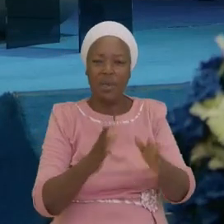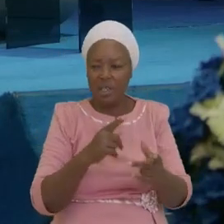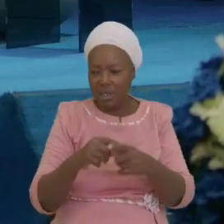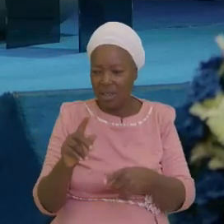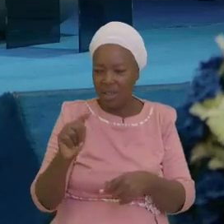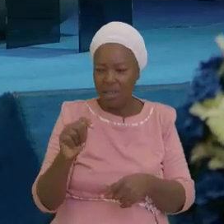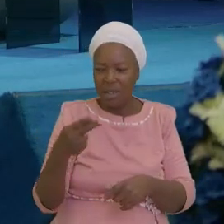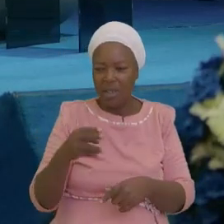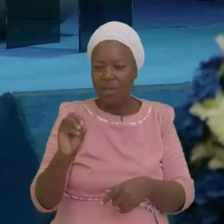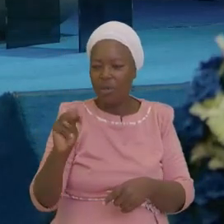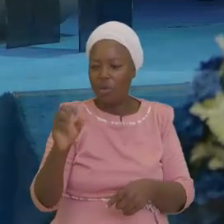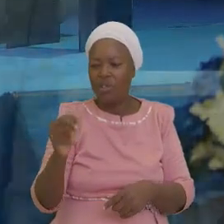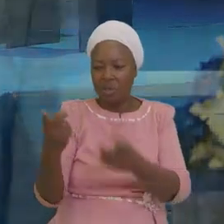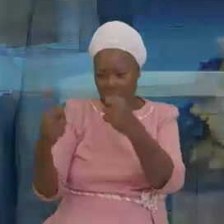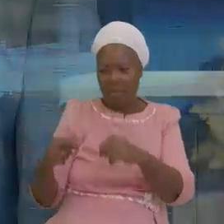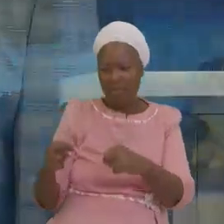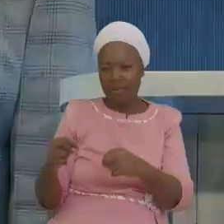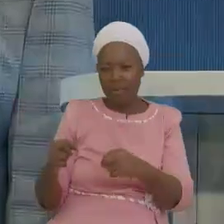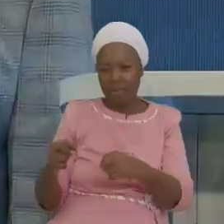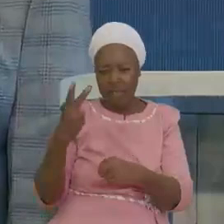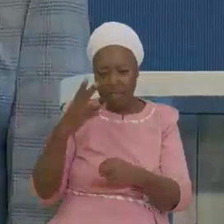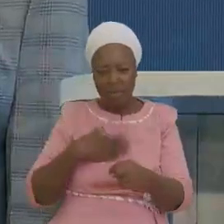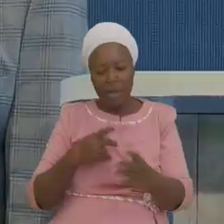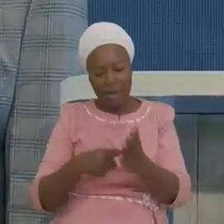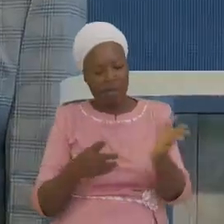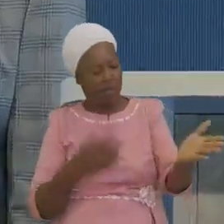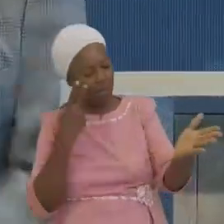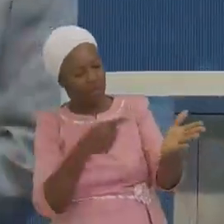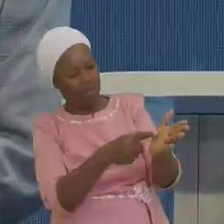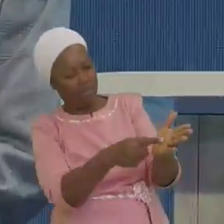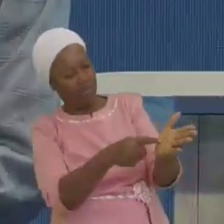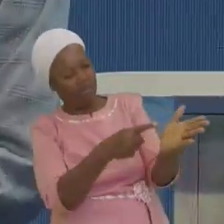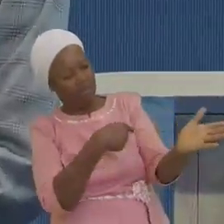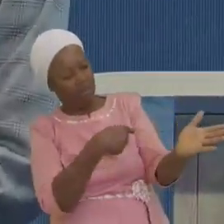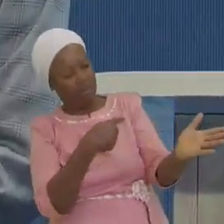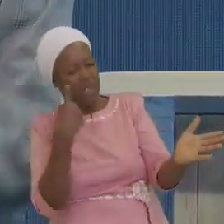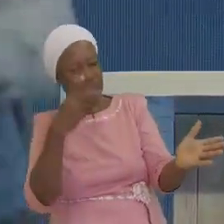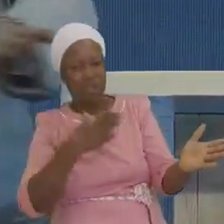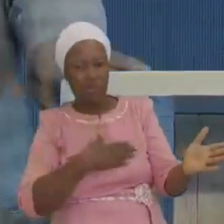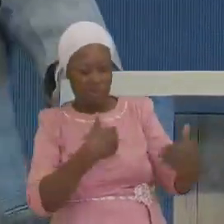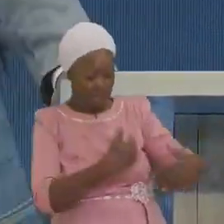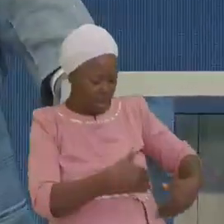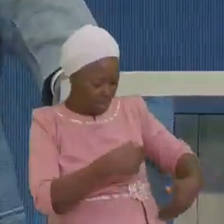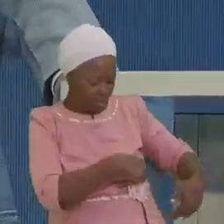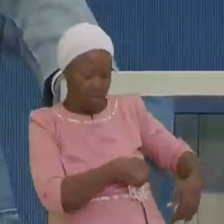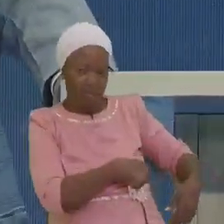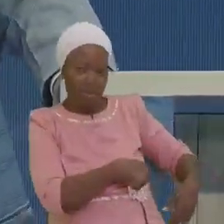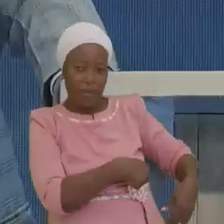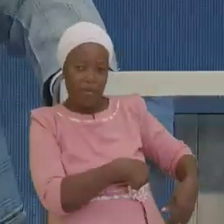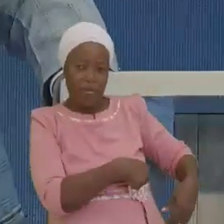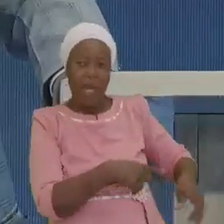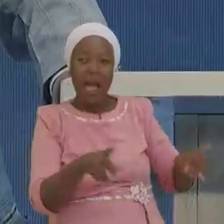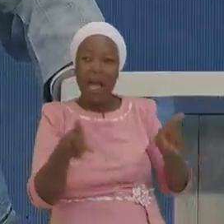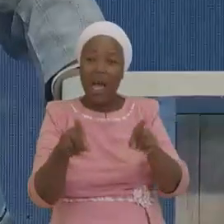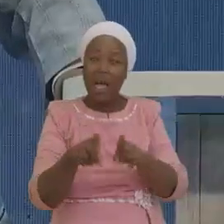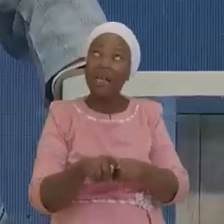here. Look at my hand. Look at my side. As he